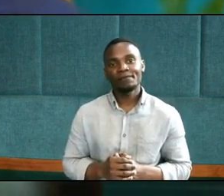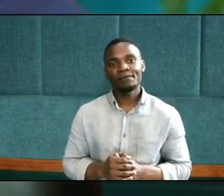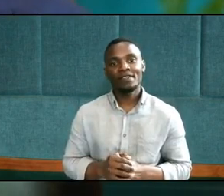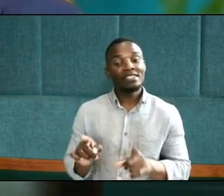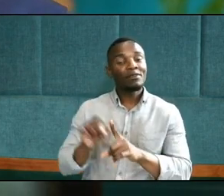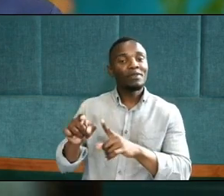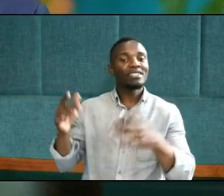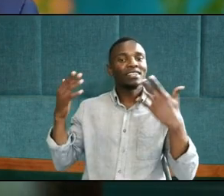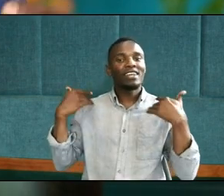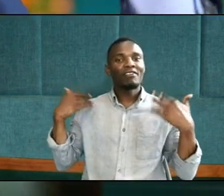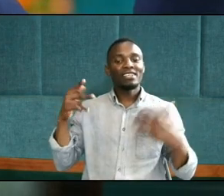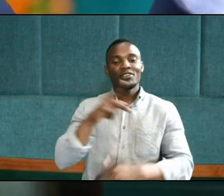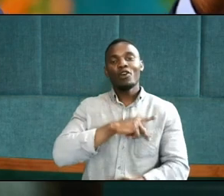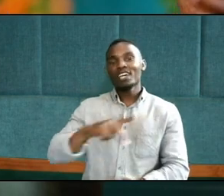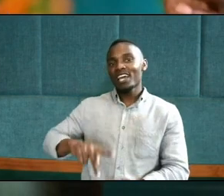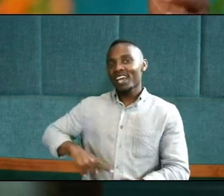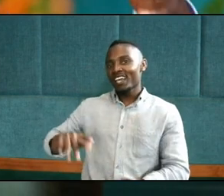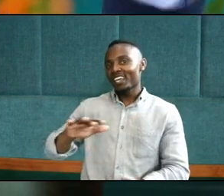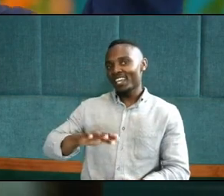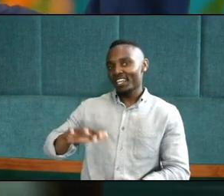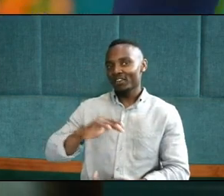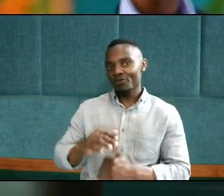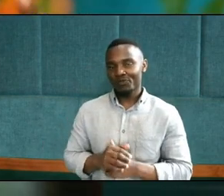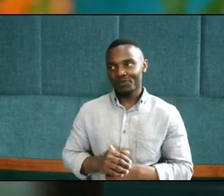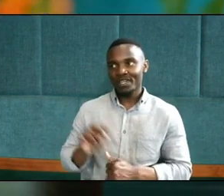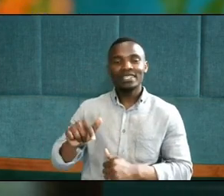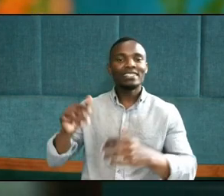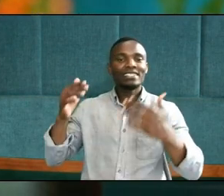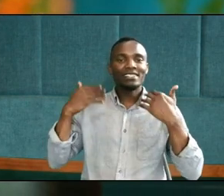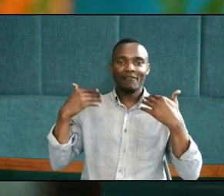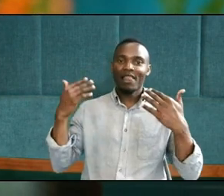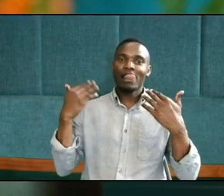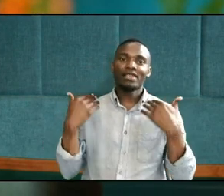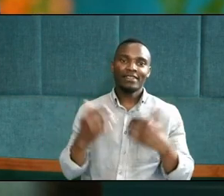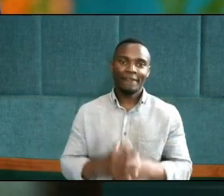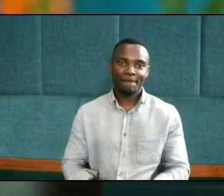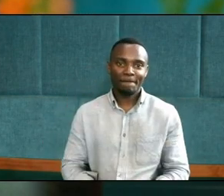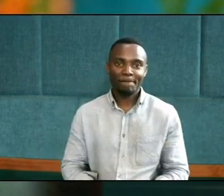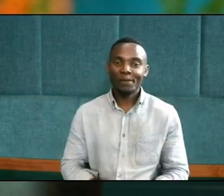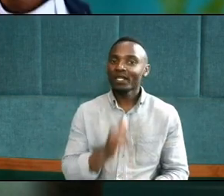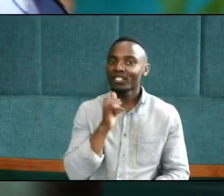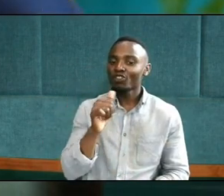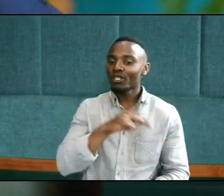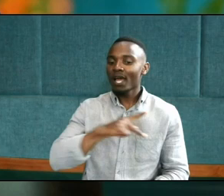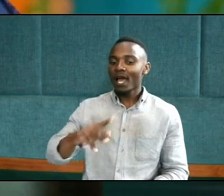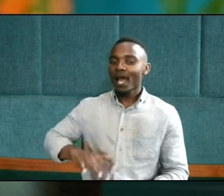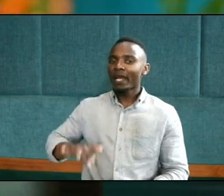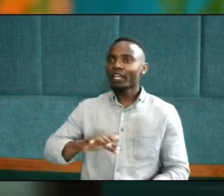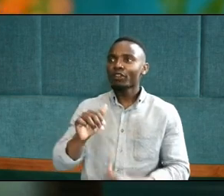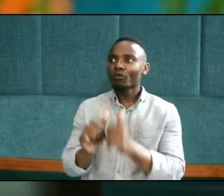an everlasting kingdom. The kingdom you're talking about here is an everlasting kingdom. It's not a kingdom that is